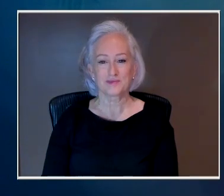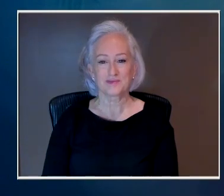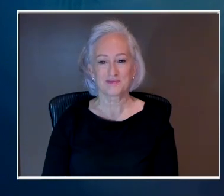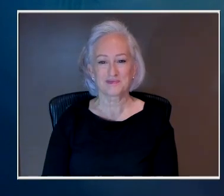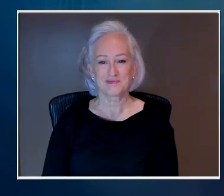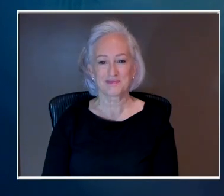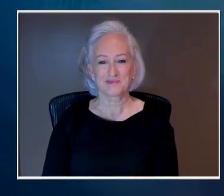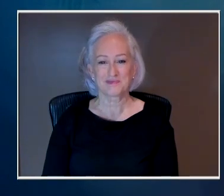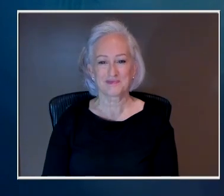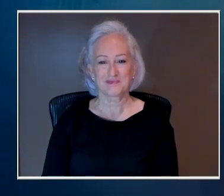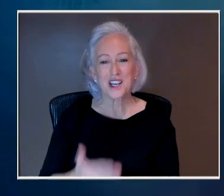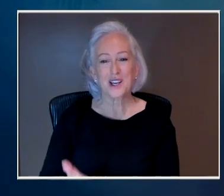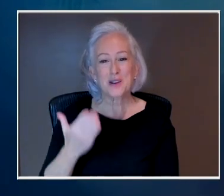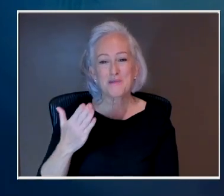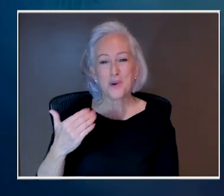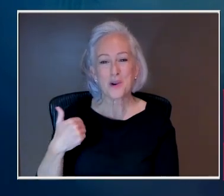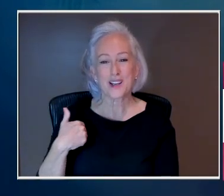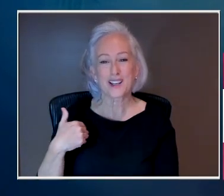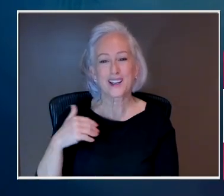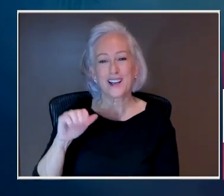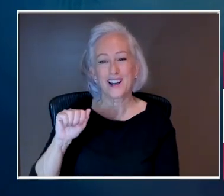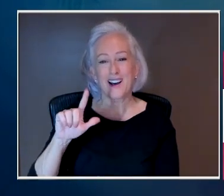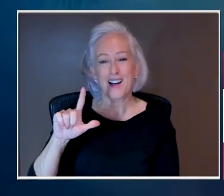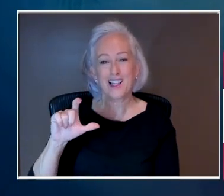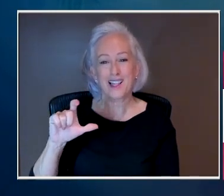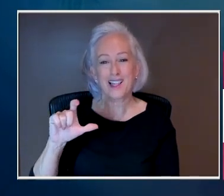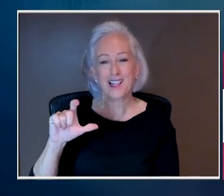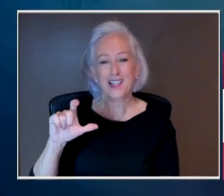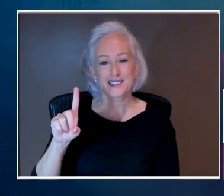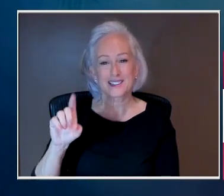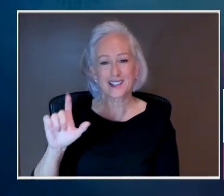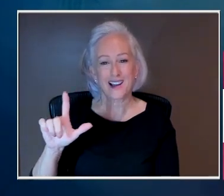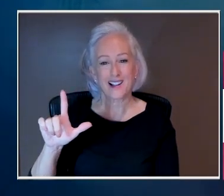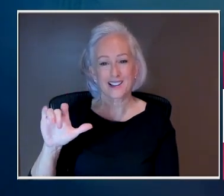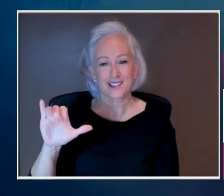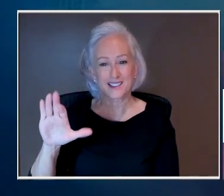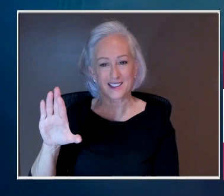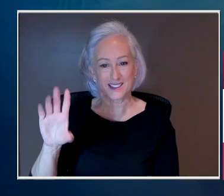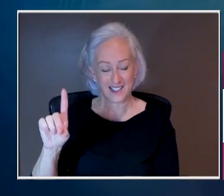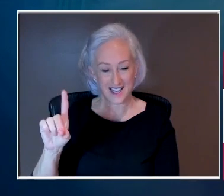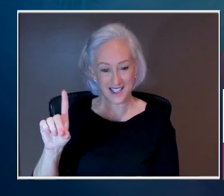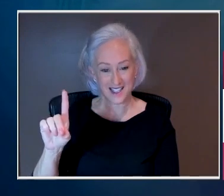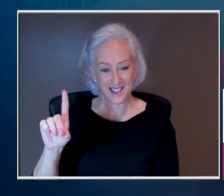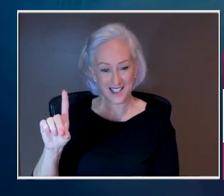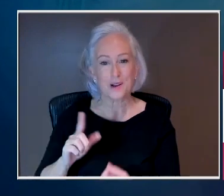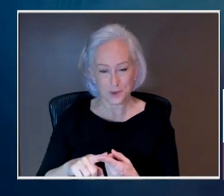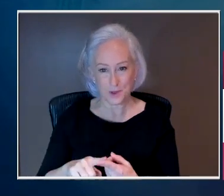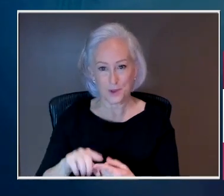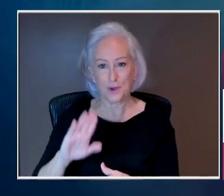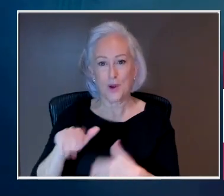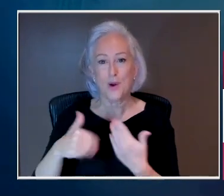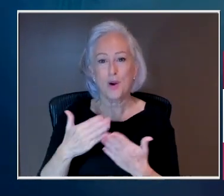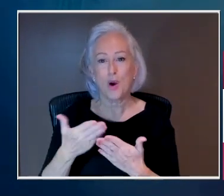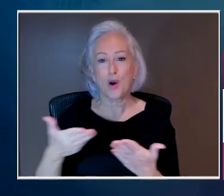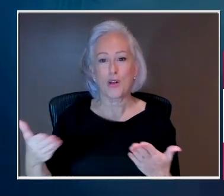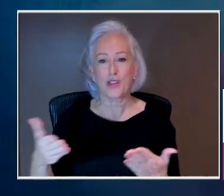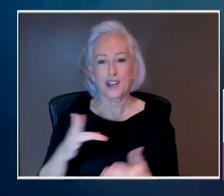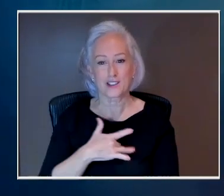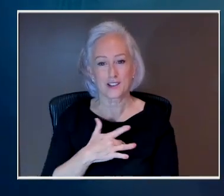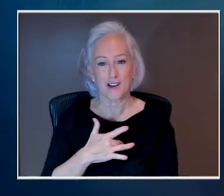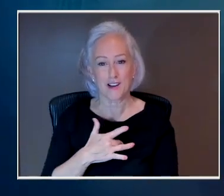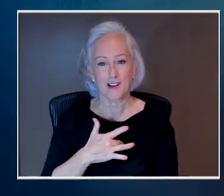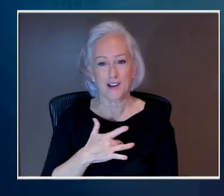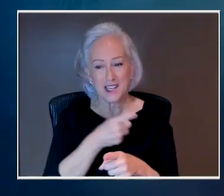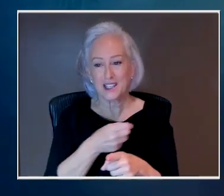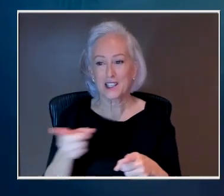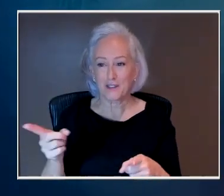Good morning, I'm Alexis Del Cid. Welcome back to All Things Heart. This is an episode that will hit home for so many people who've suffered a